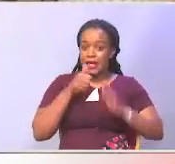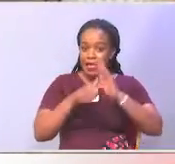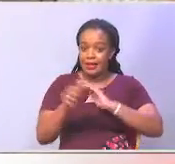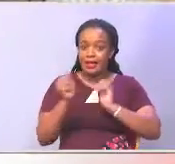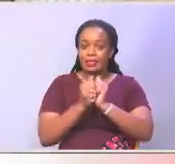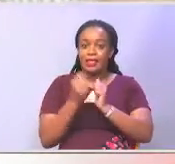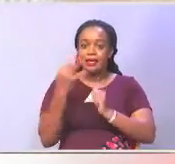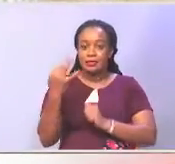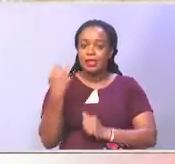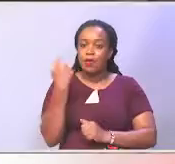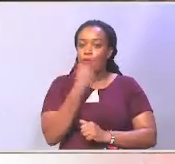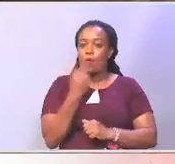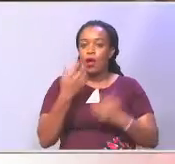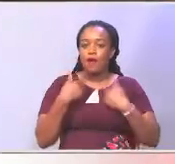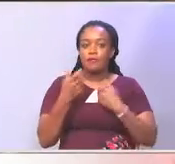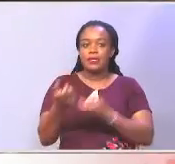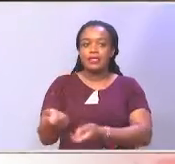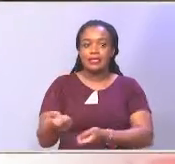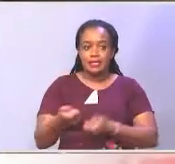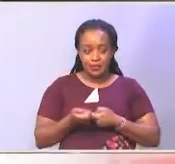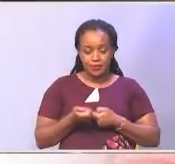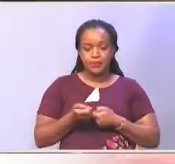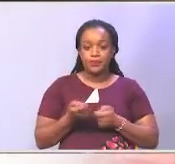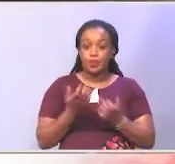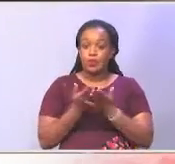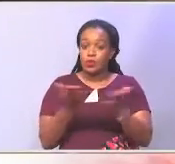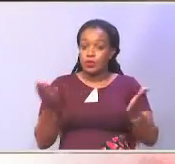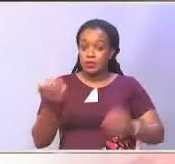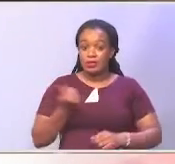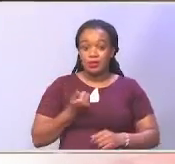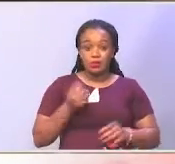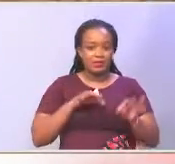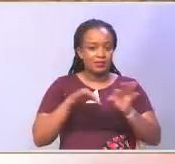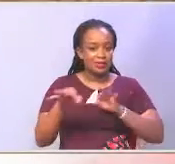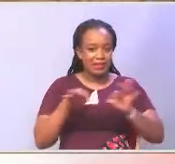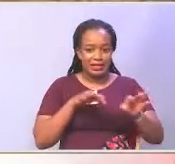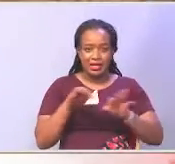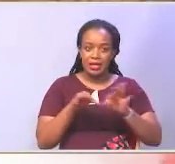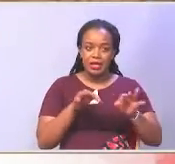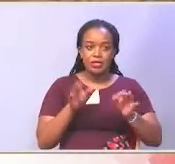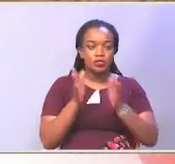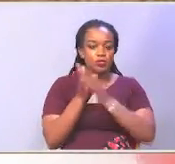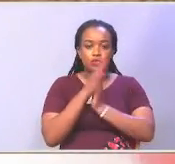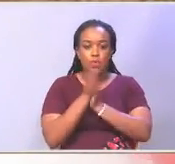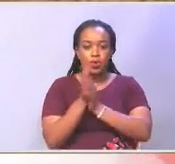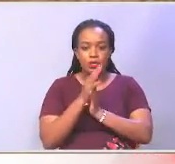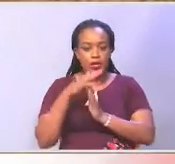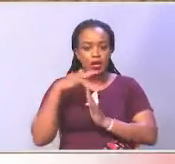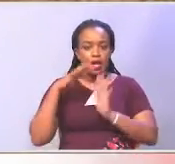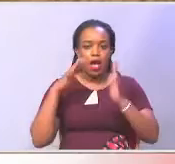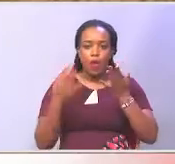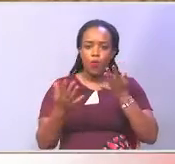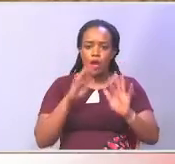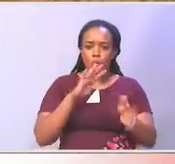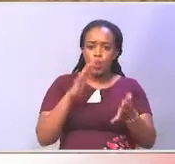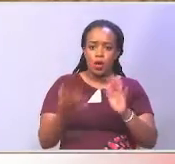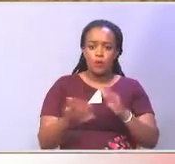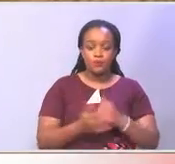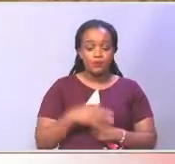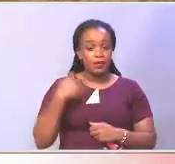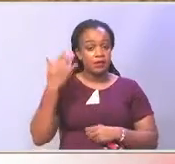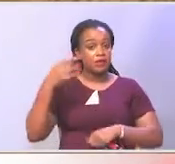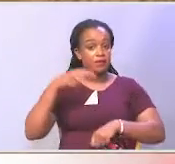predators, with the victims narrating harrowing ordeals. Nikuanga kila siku nikienda maziwa kwa